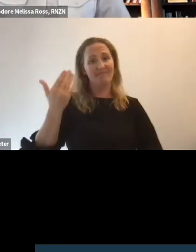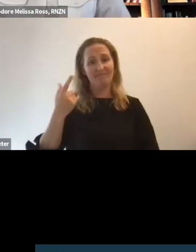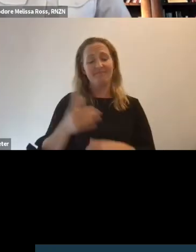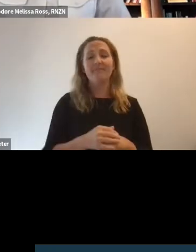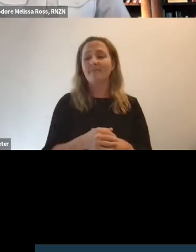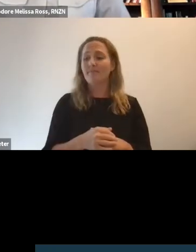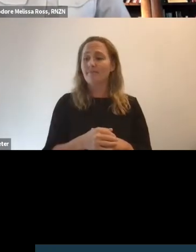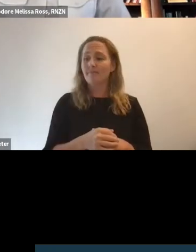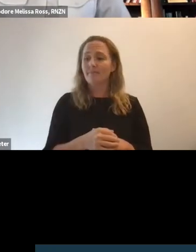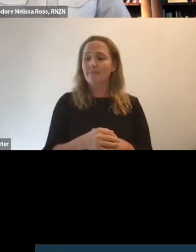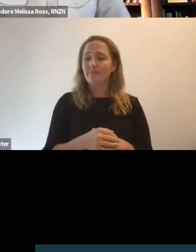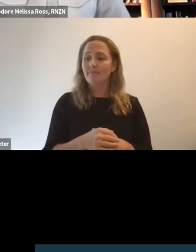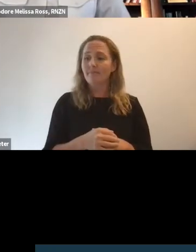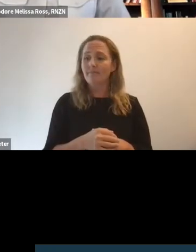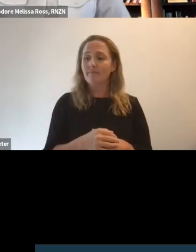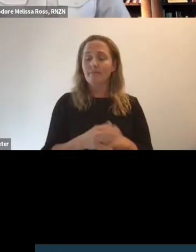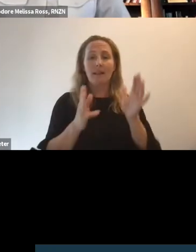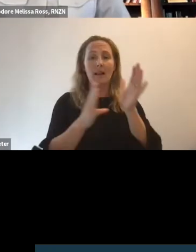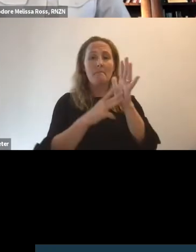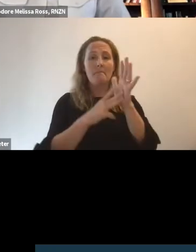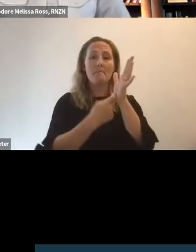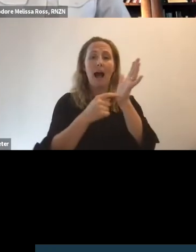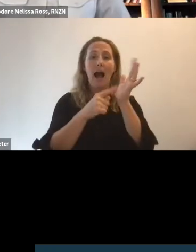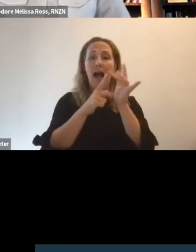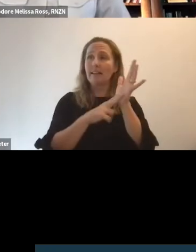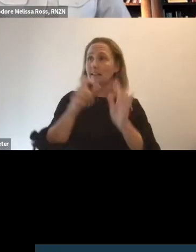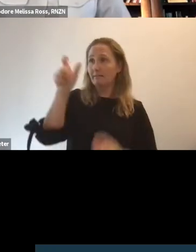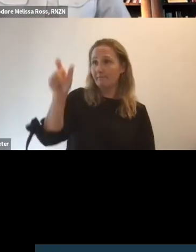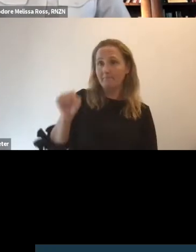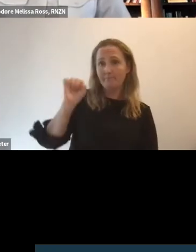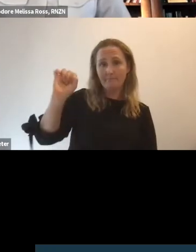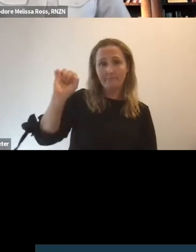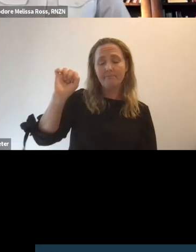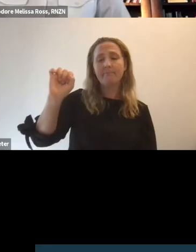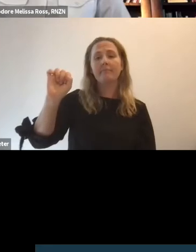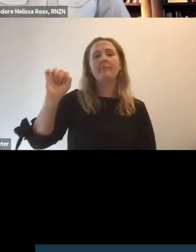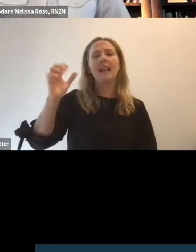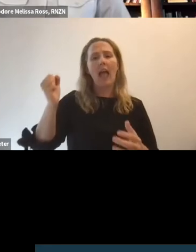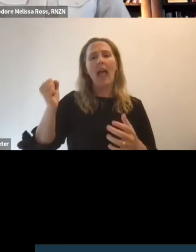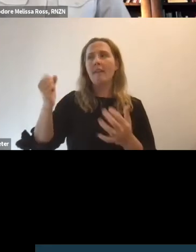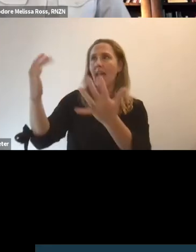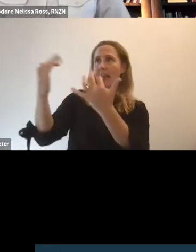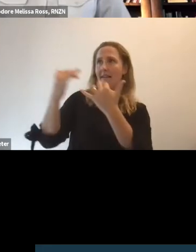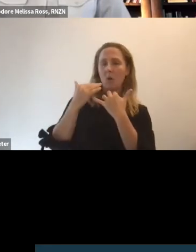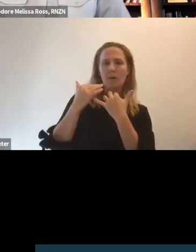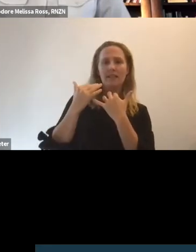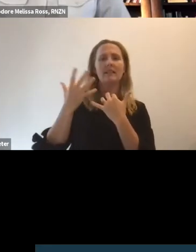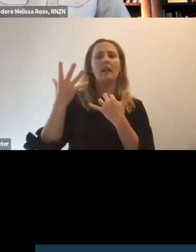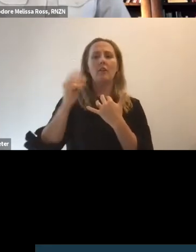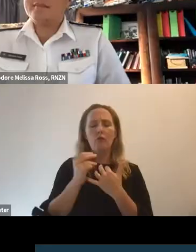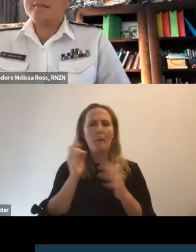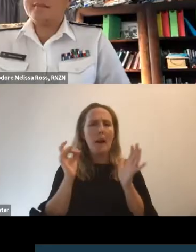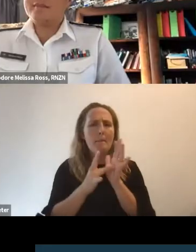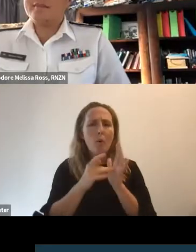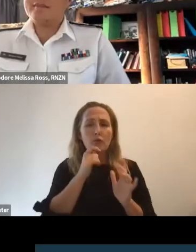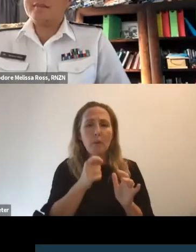Martin has influenced and been influenced by a substantial and important report called